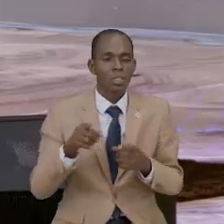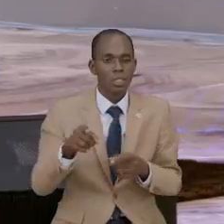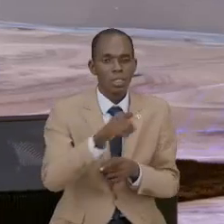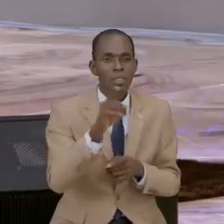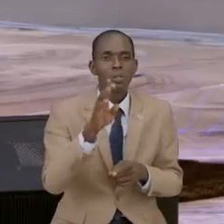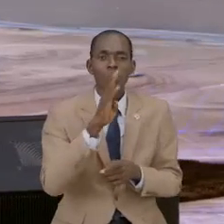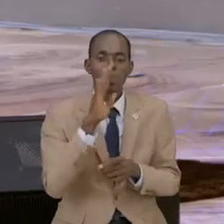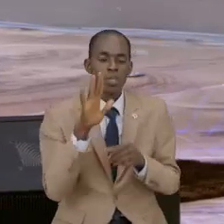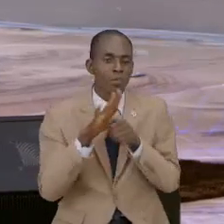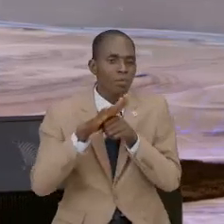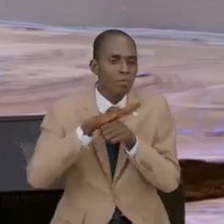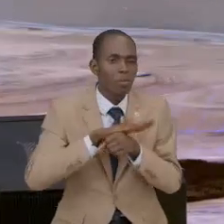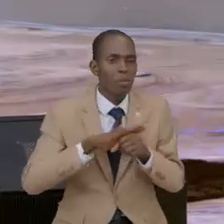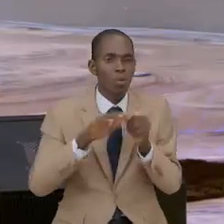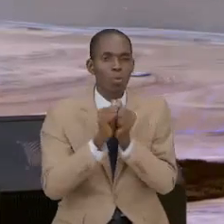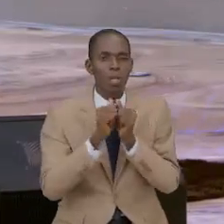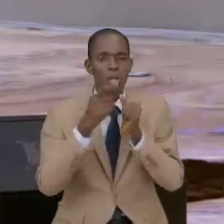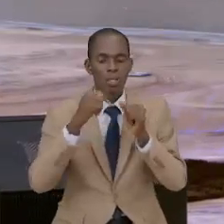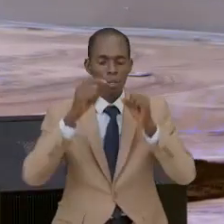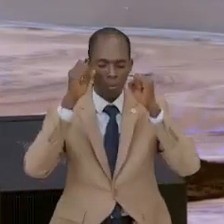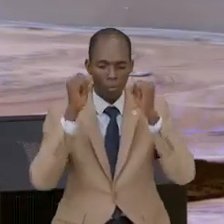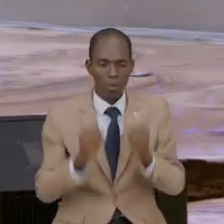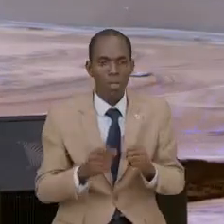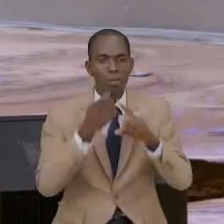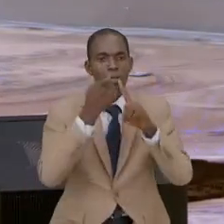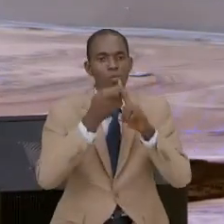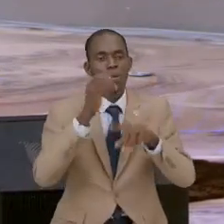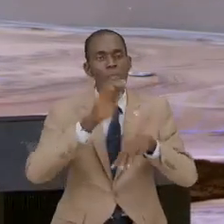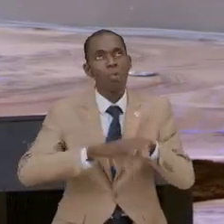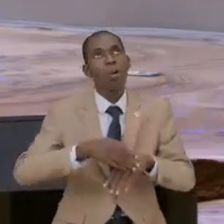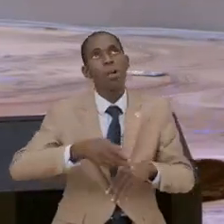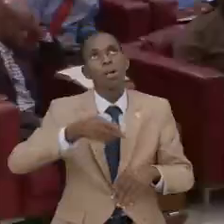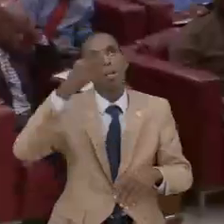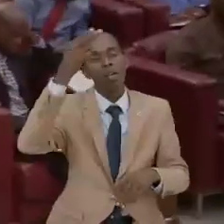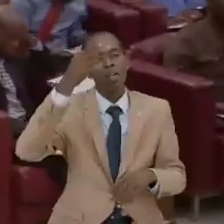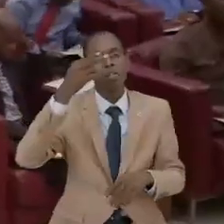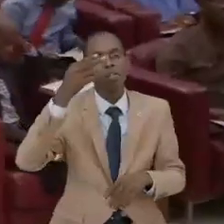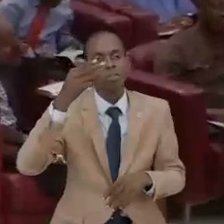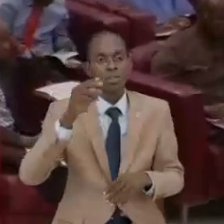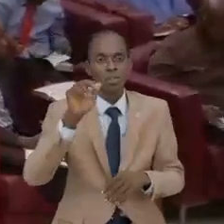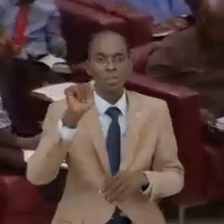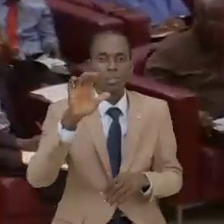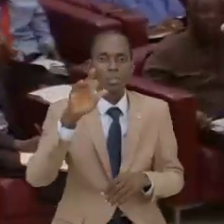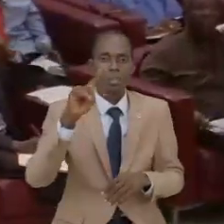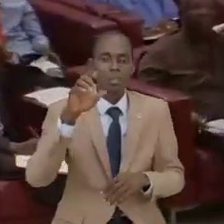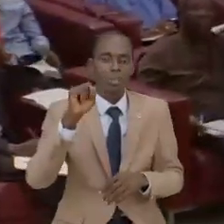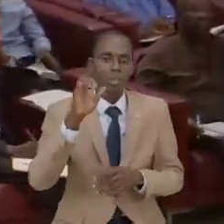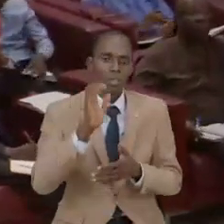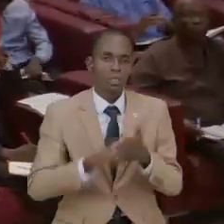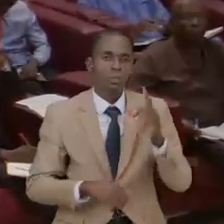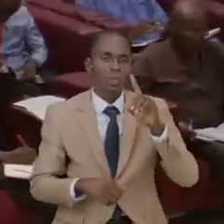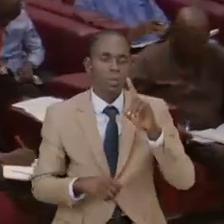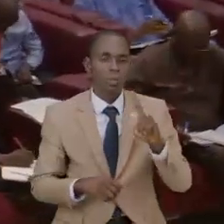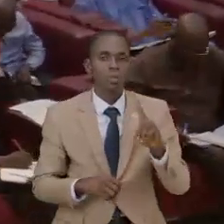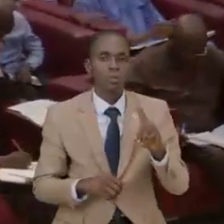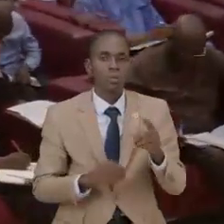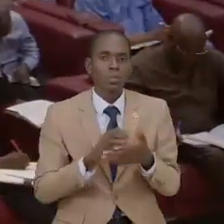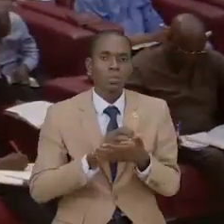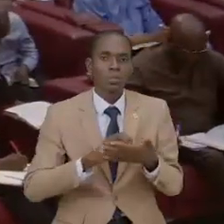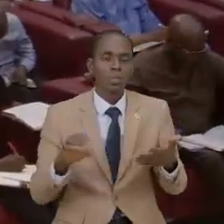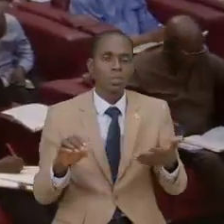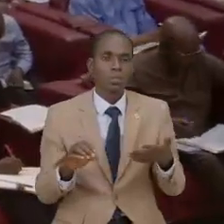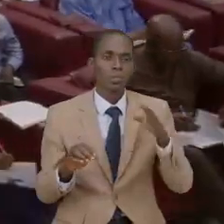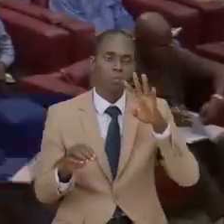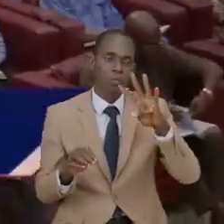endued with power from on high. Acts chapter 1, reading from